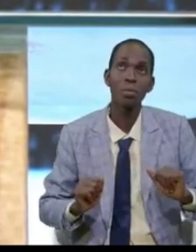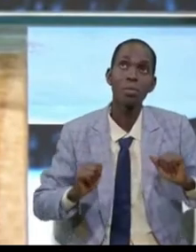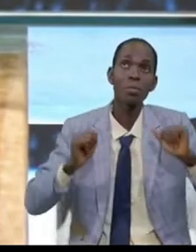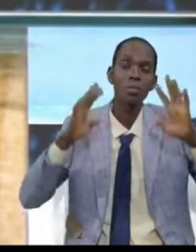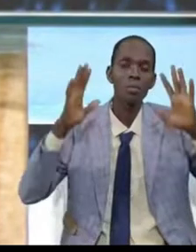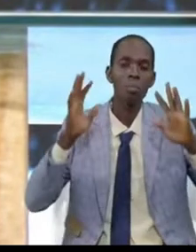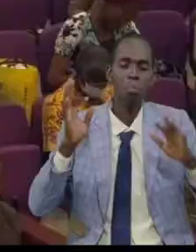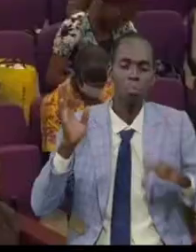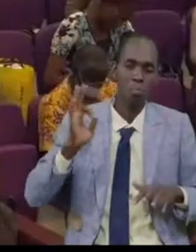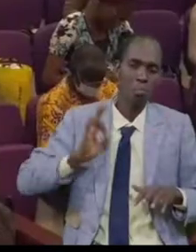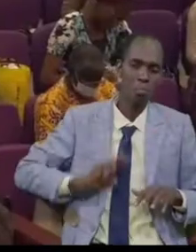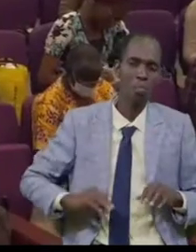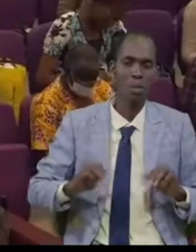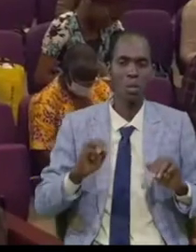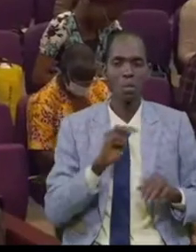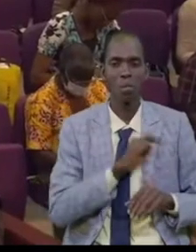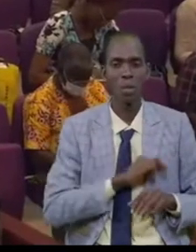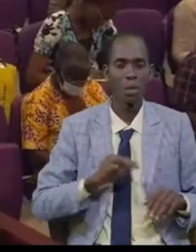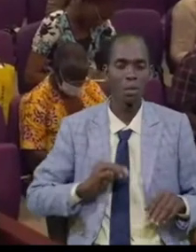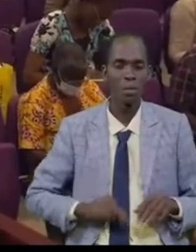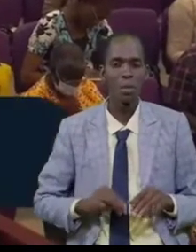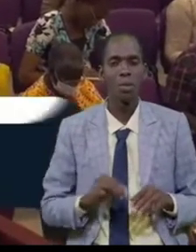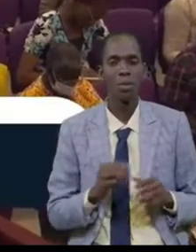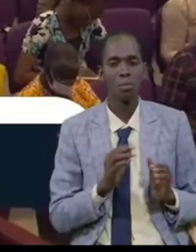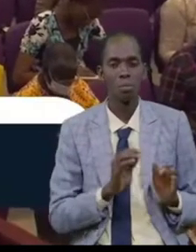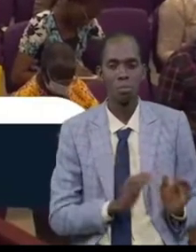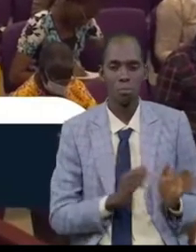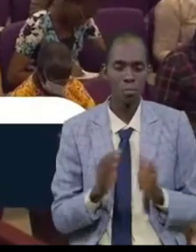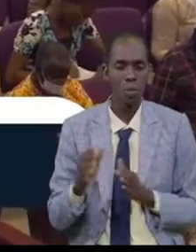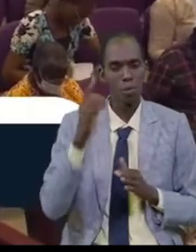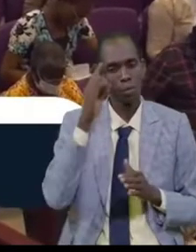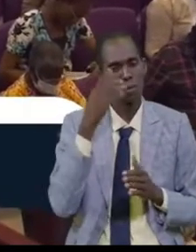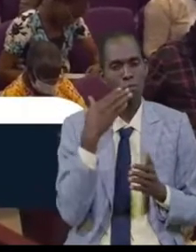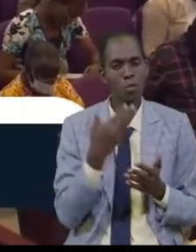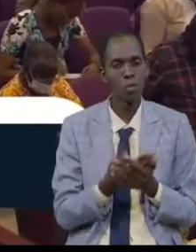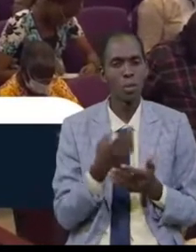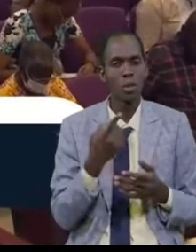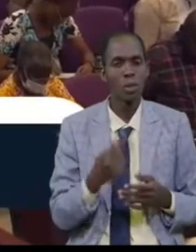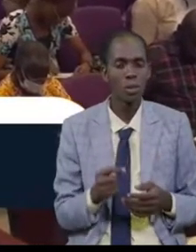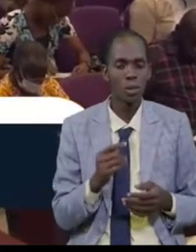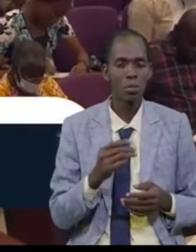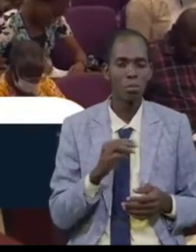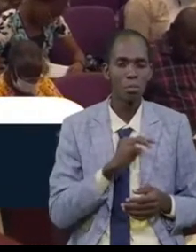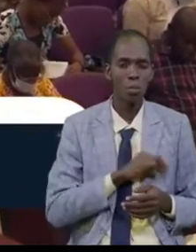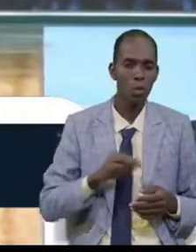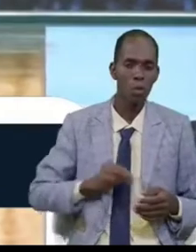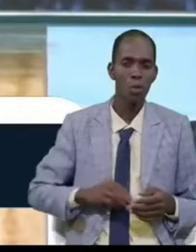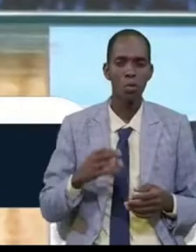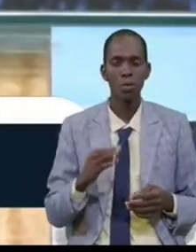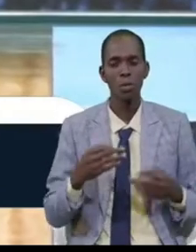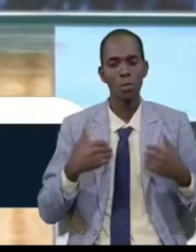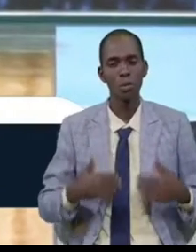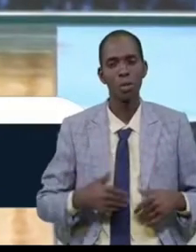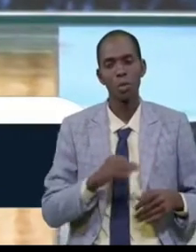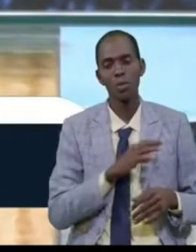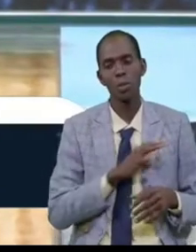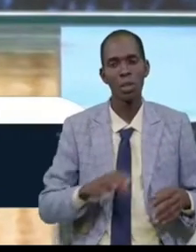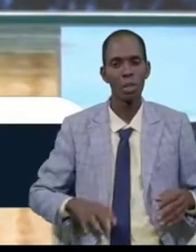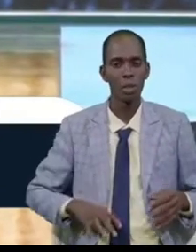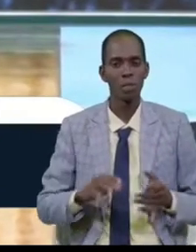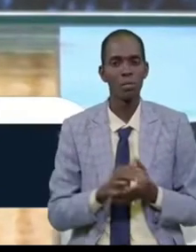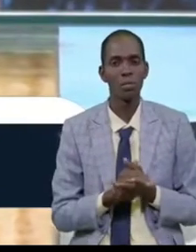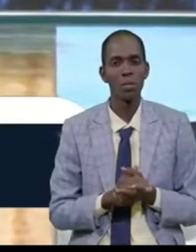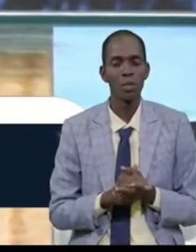beneficial members set for good. The member of the body of Christ, like any of the members of the